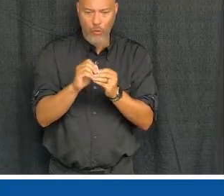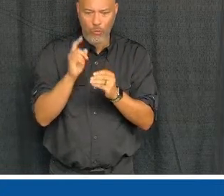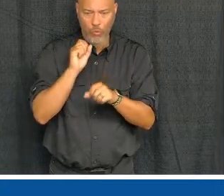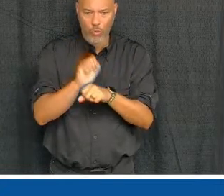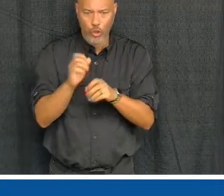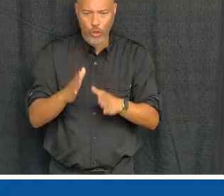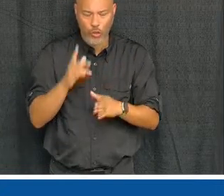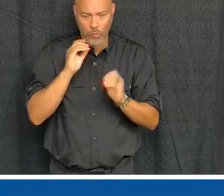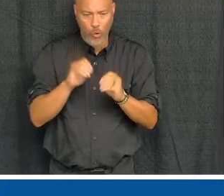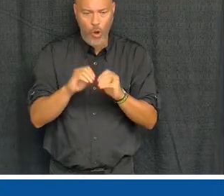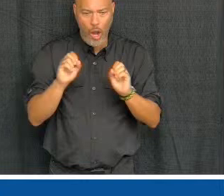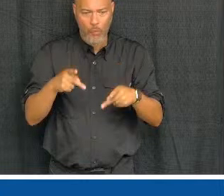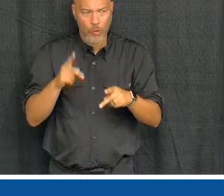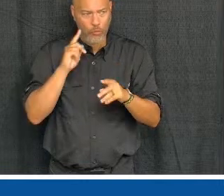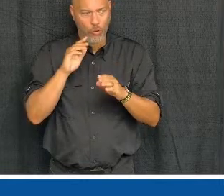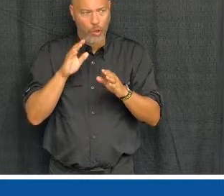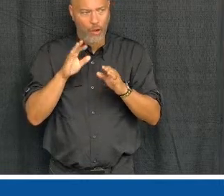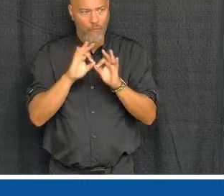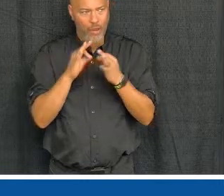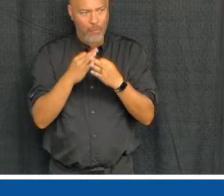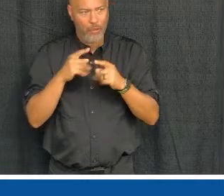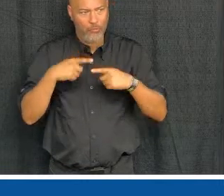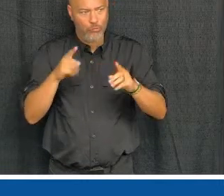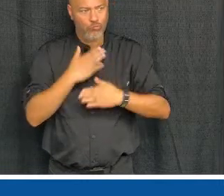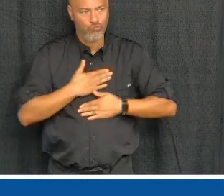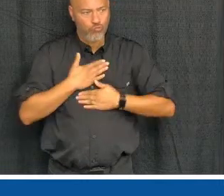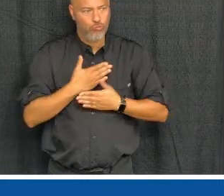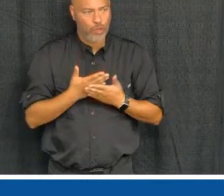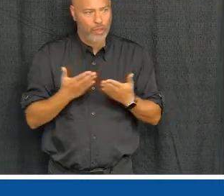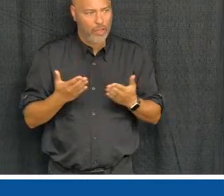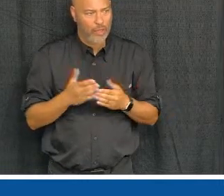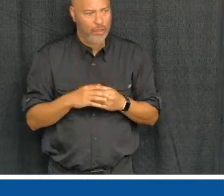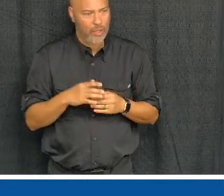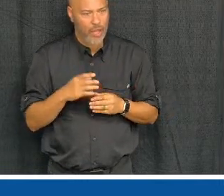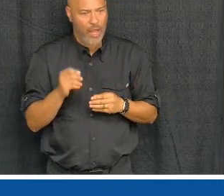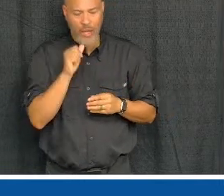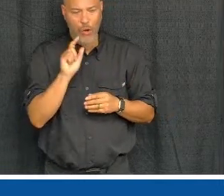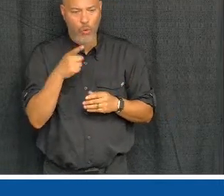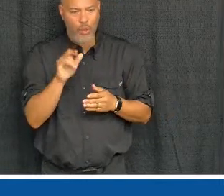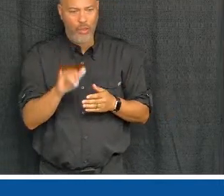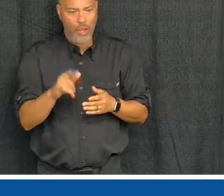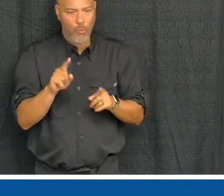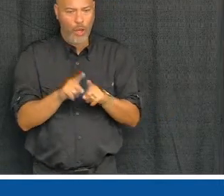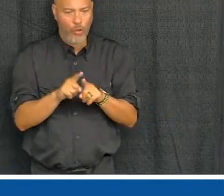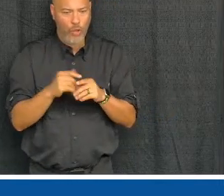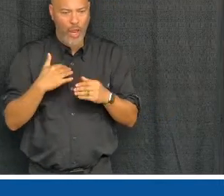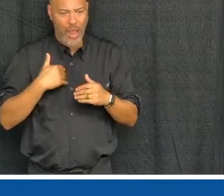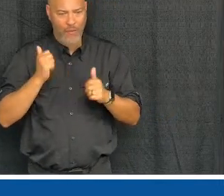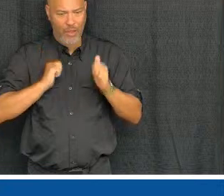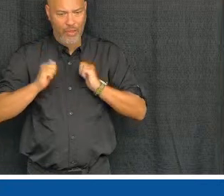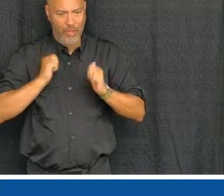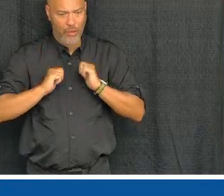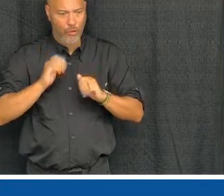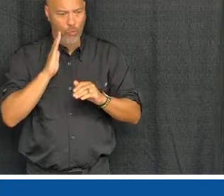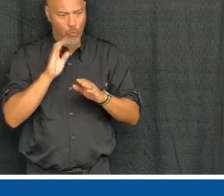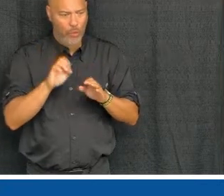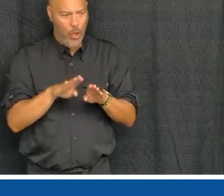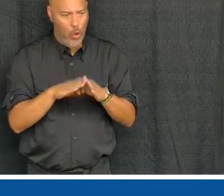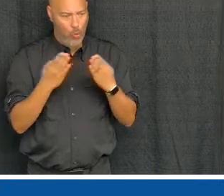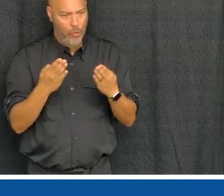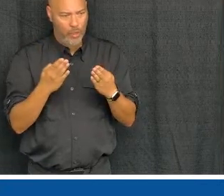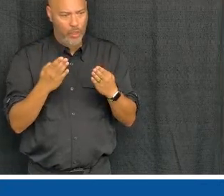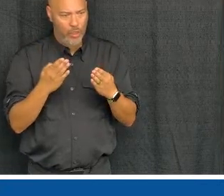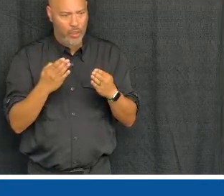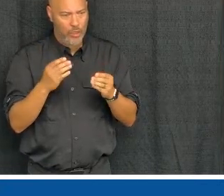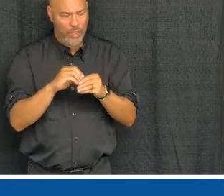more opportunities for families to go out and enjoy certain things in the city. And then not only that, we also have a new movie theater that will be opening up in